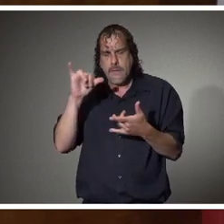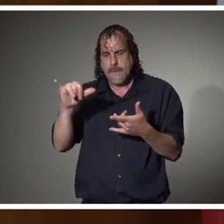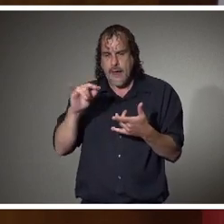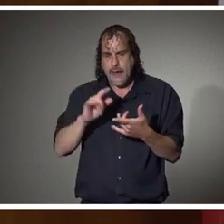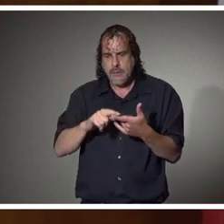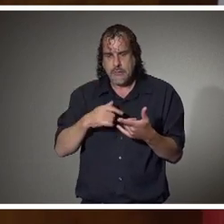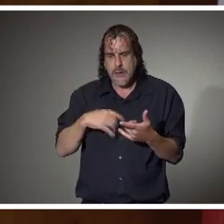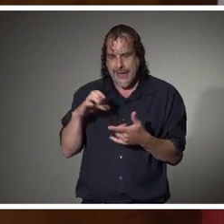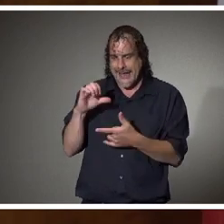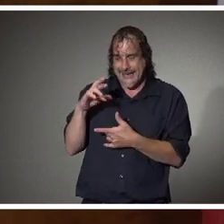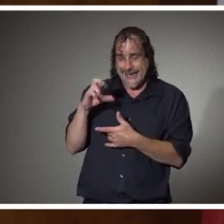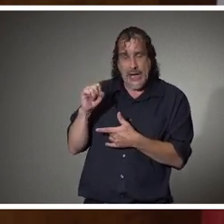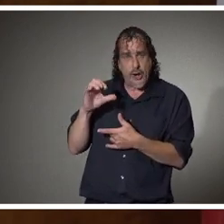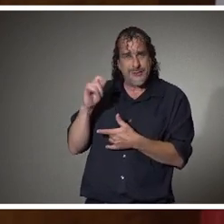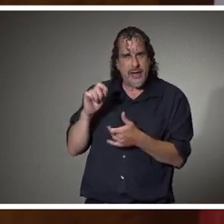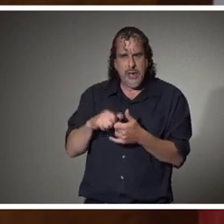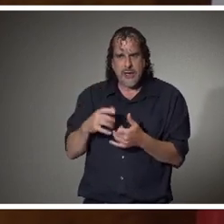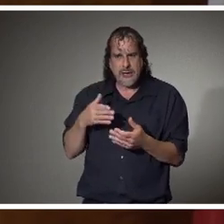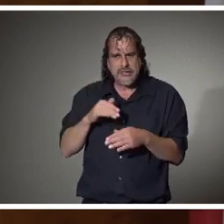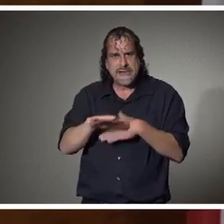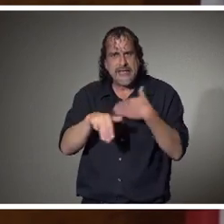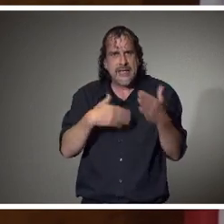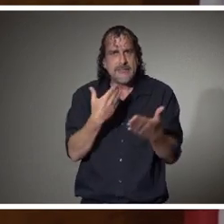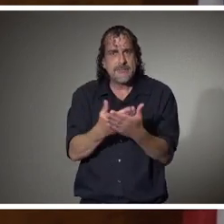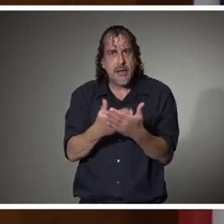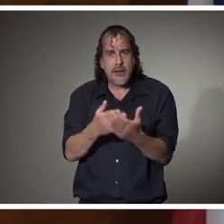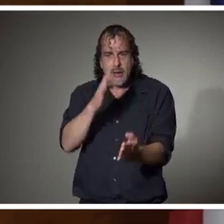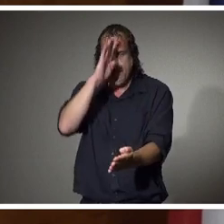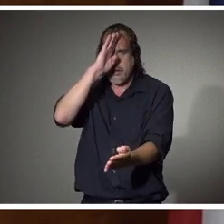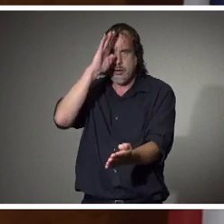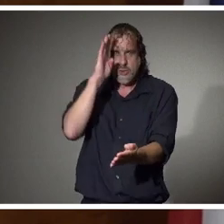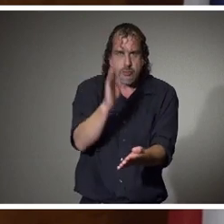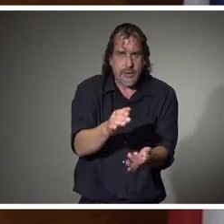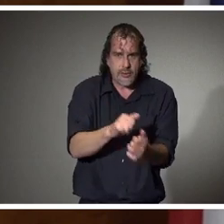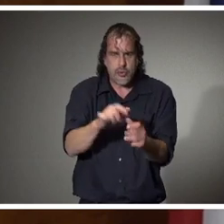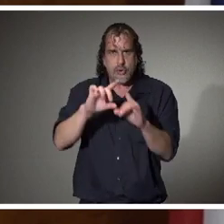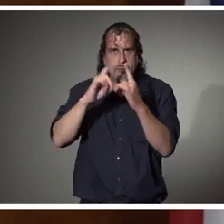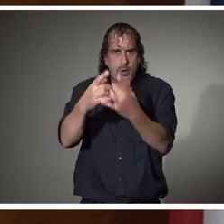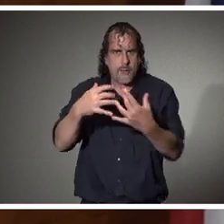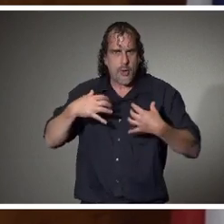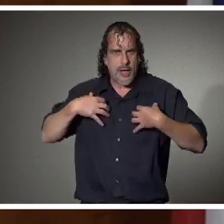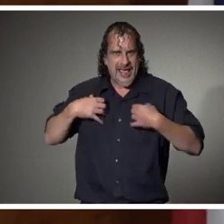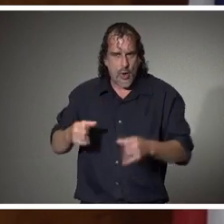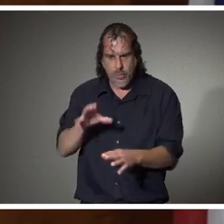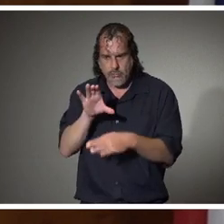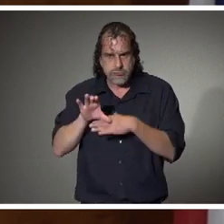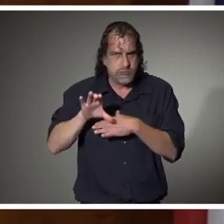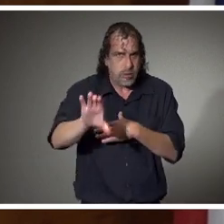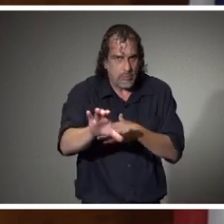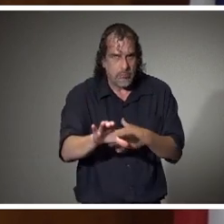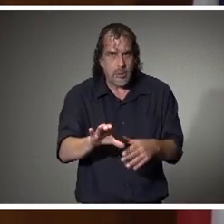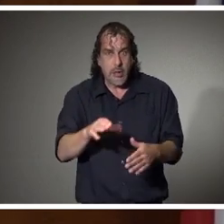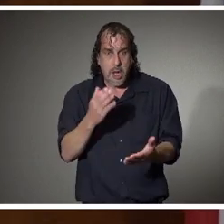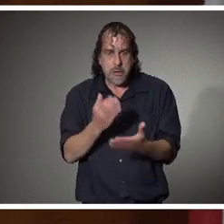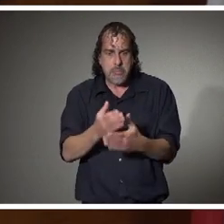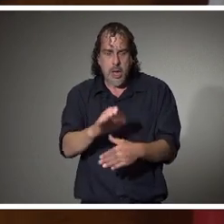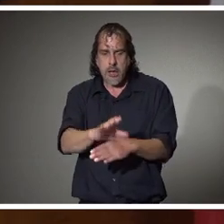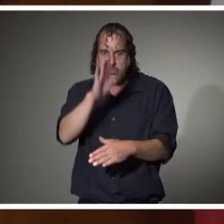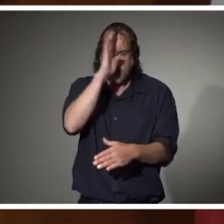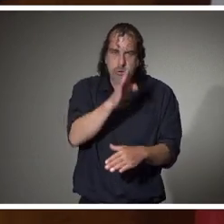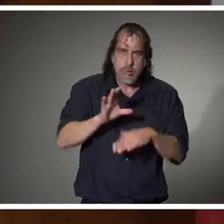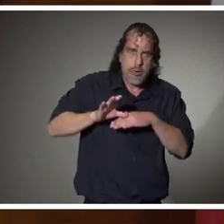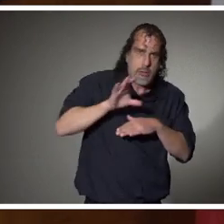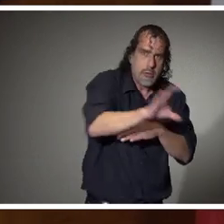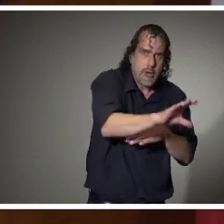of different things. The CARES Act sends money directly to the Department of Health, for instance. The CARES Act sends money directly to the